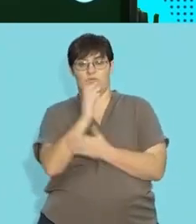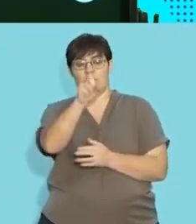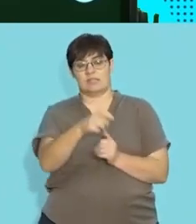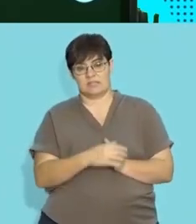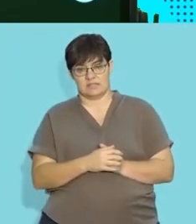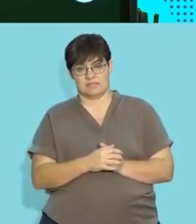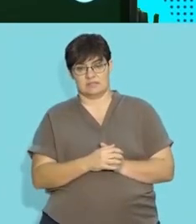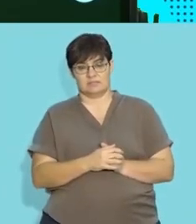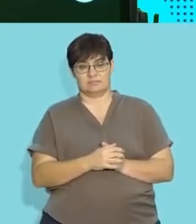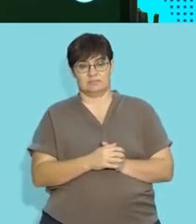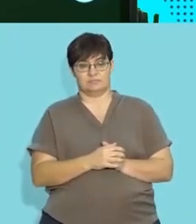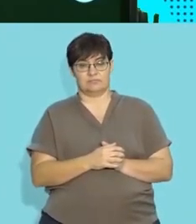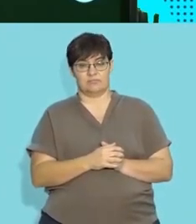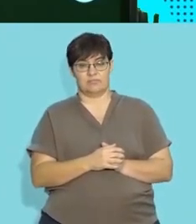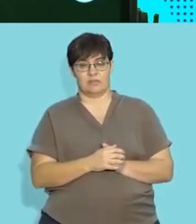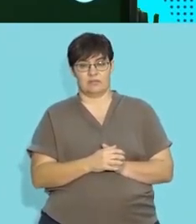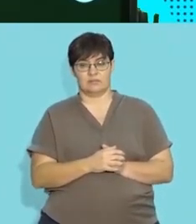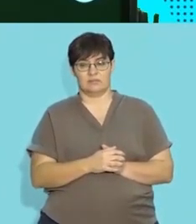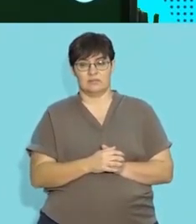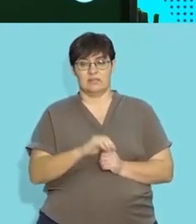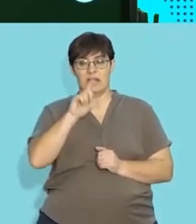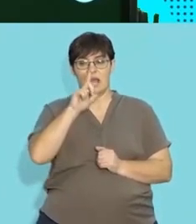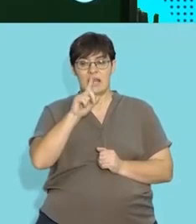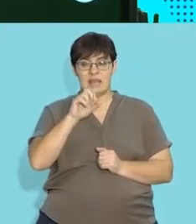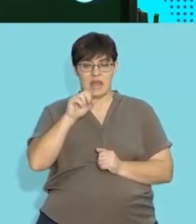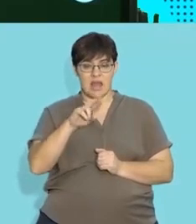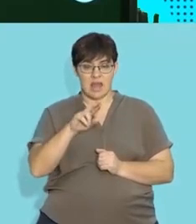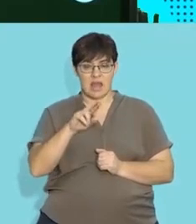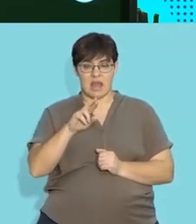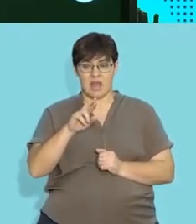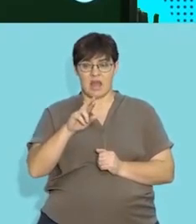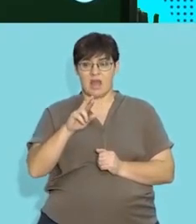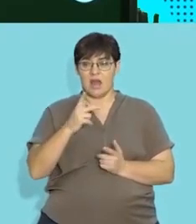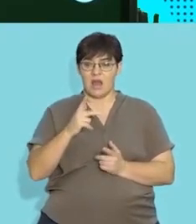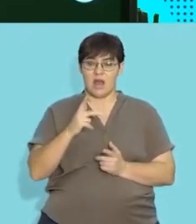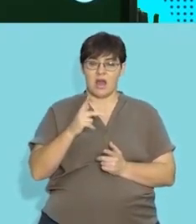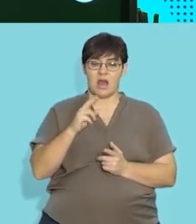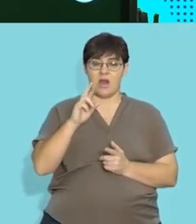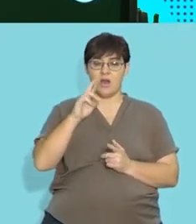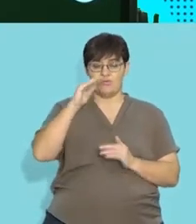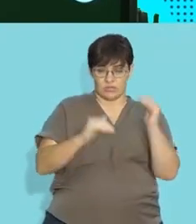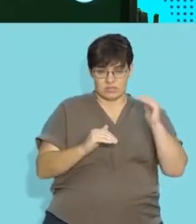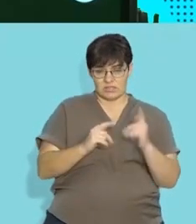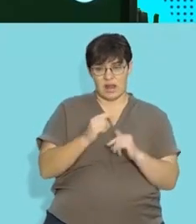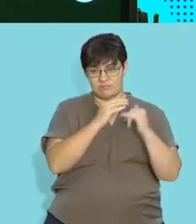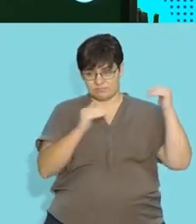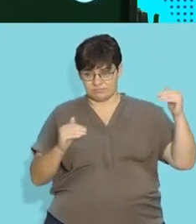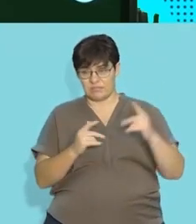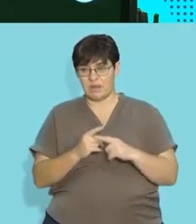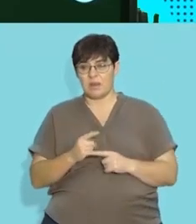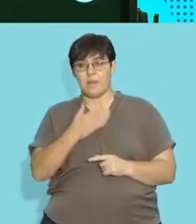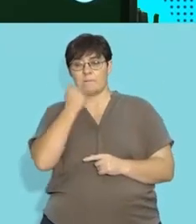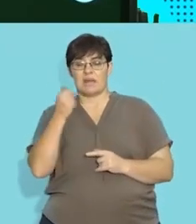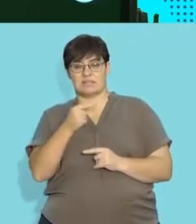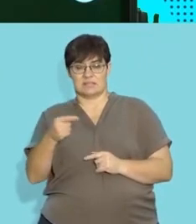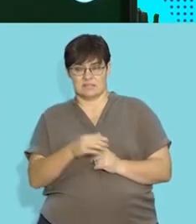mean. That's the line of best fit. And the linear regression is the equation of the line of best fit, which